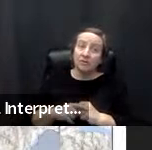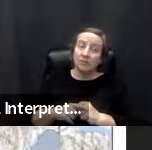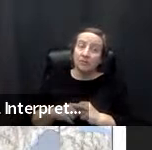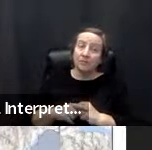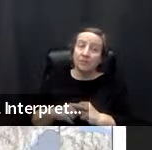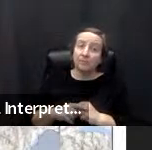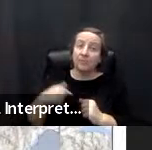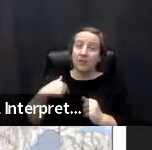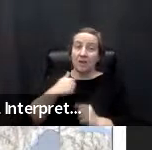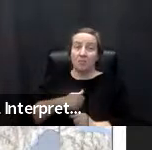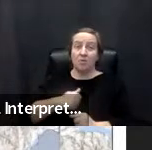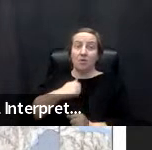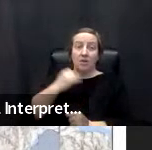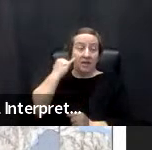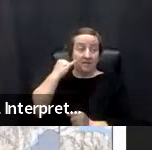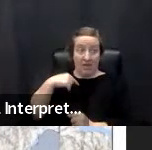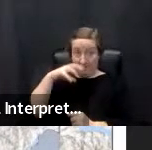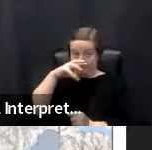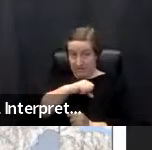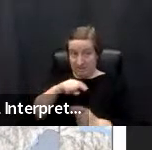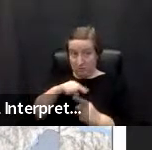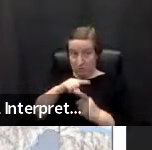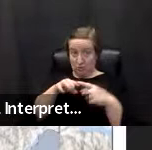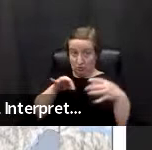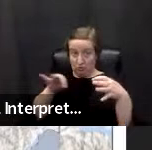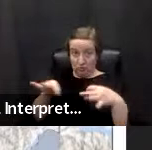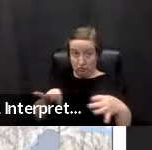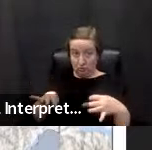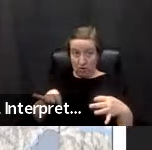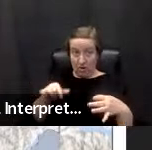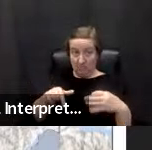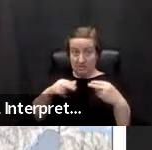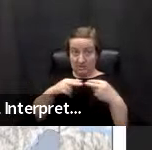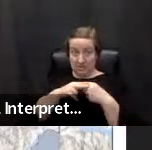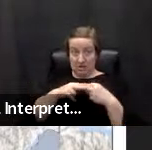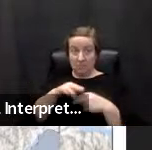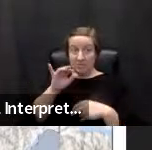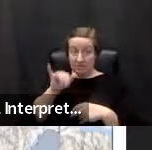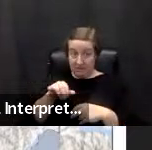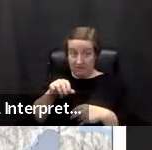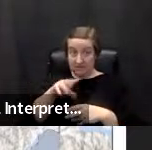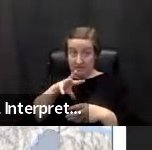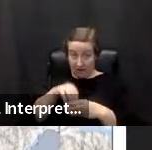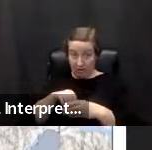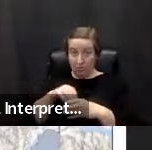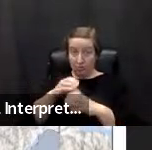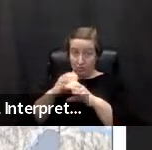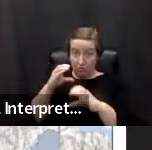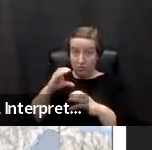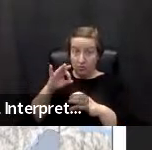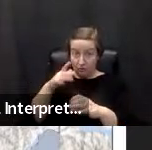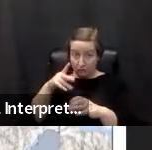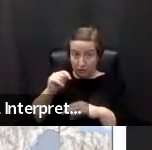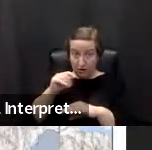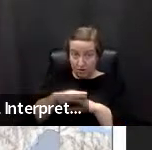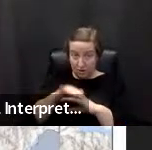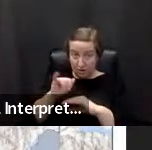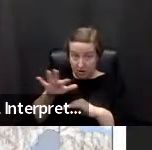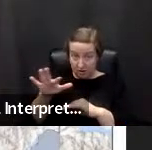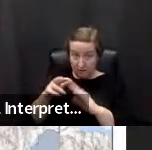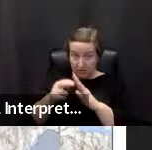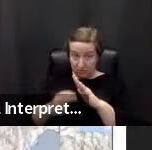I apologize if I missed this when you described this slide, but this does include freight demand on the I-5 bridge as well in